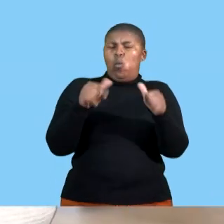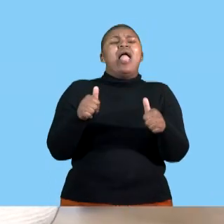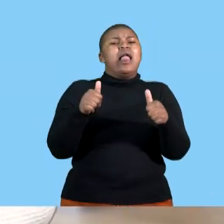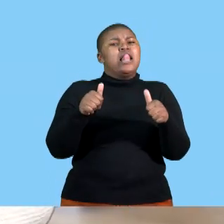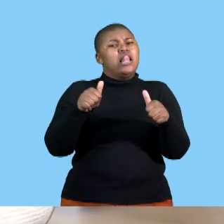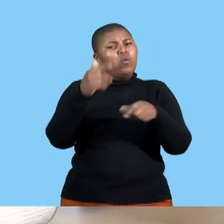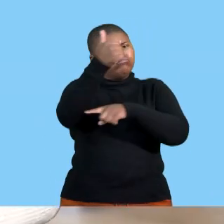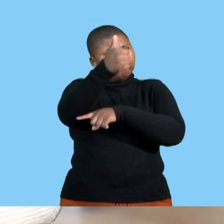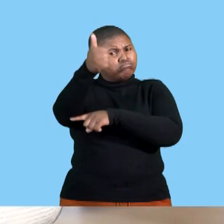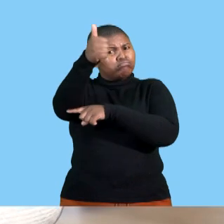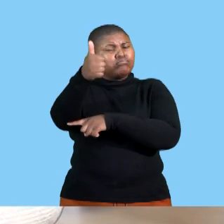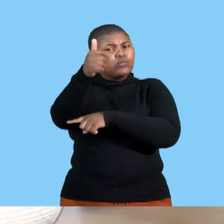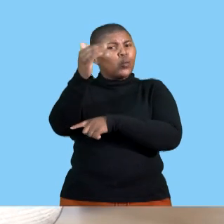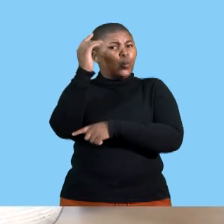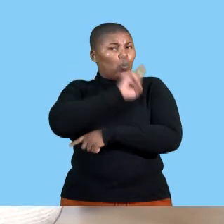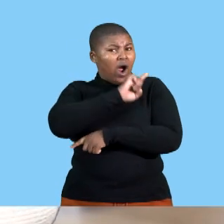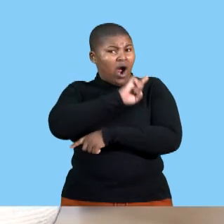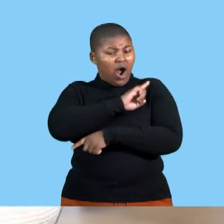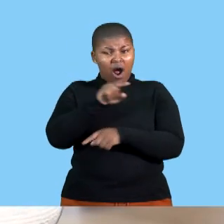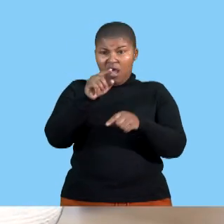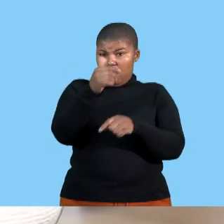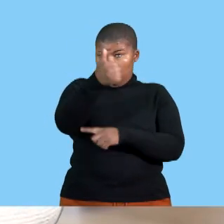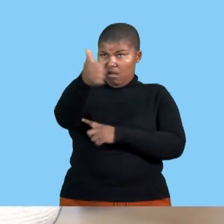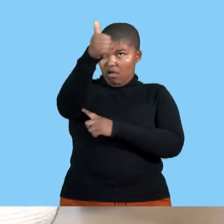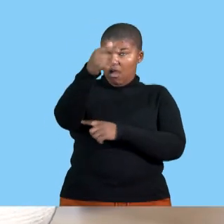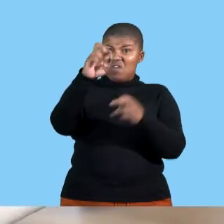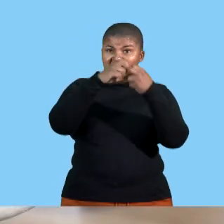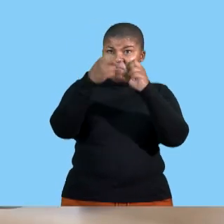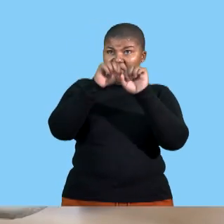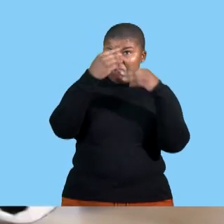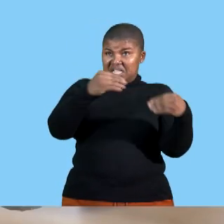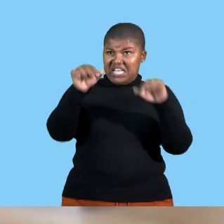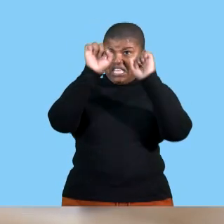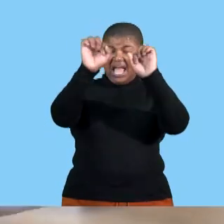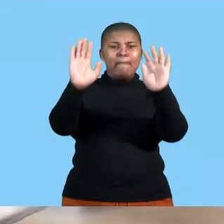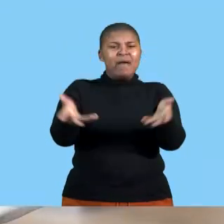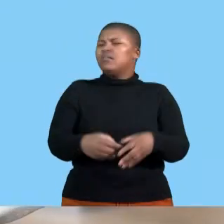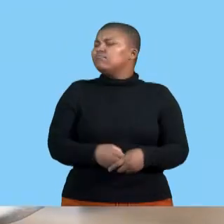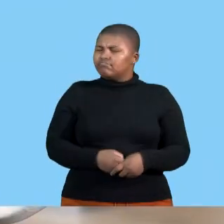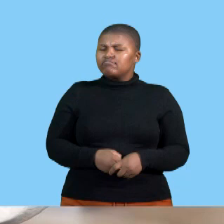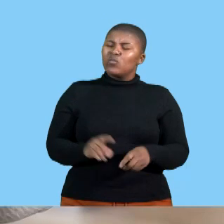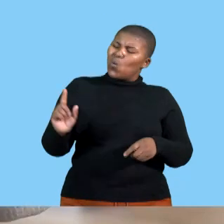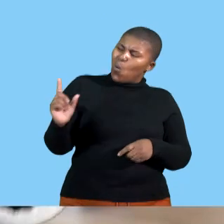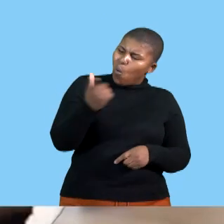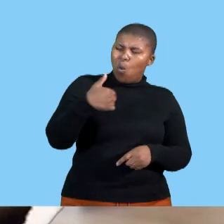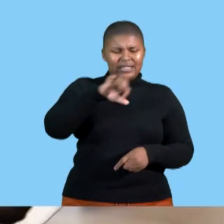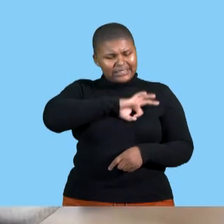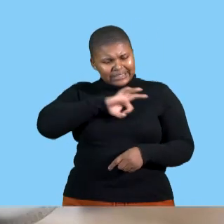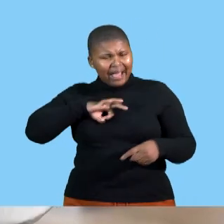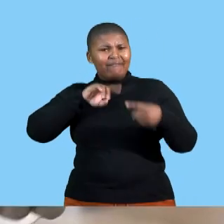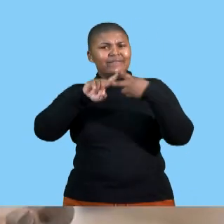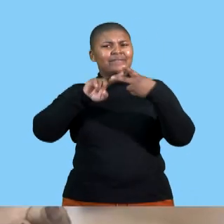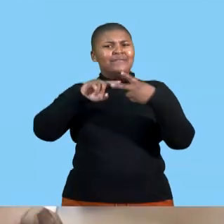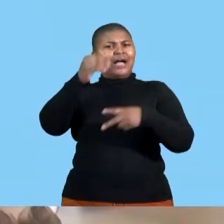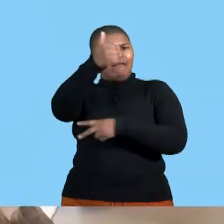whatever problem that you are facing as the employer, it's not yours alone, but we are a team. Everybody now can come up with